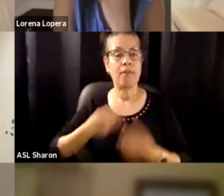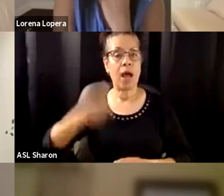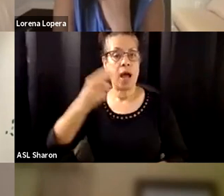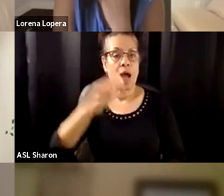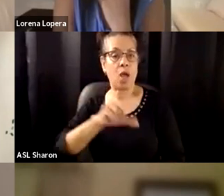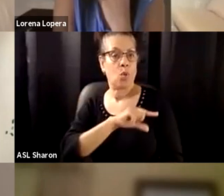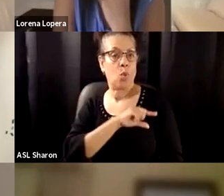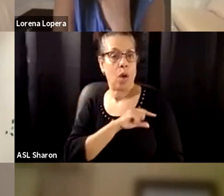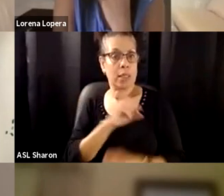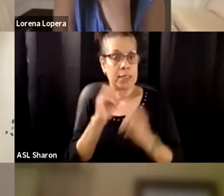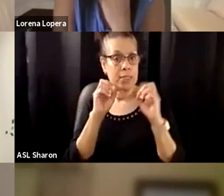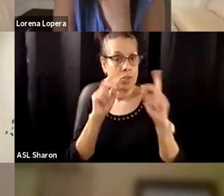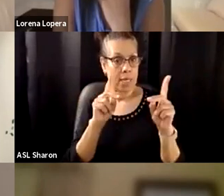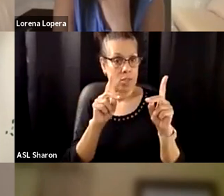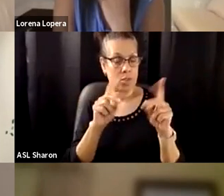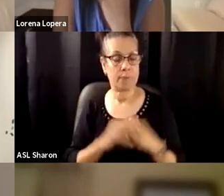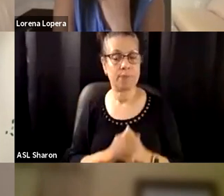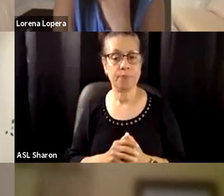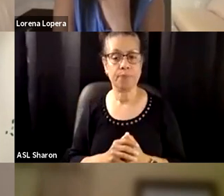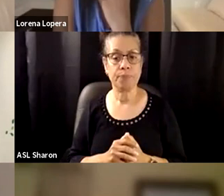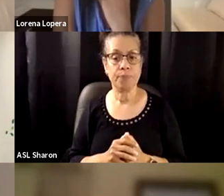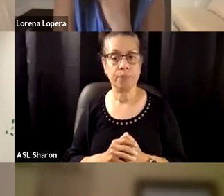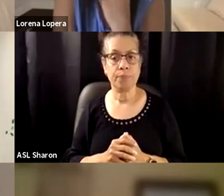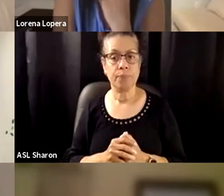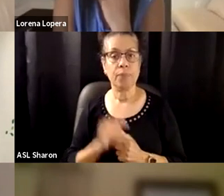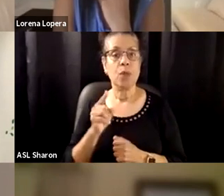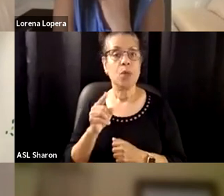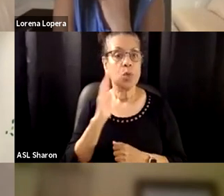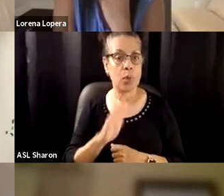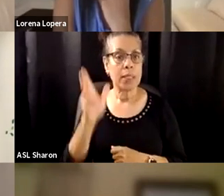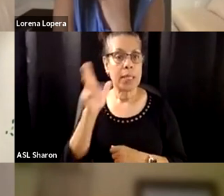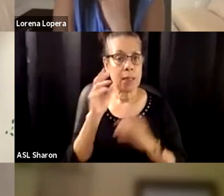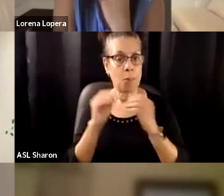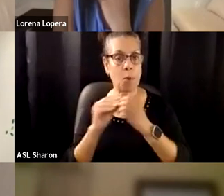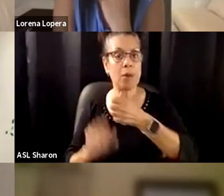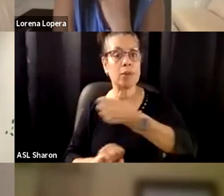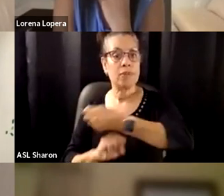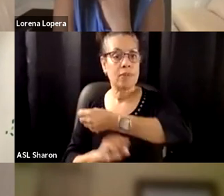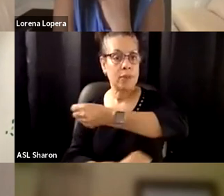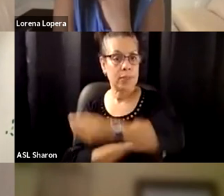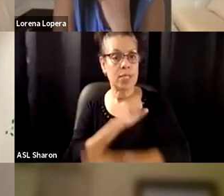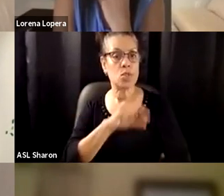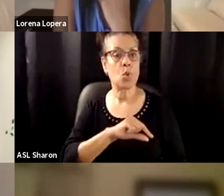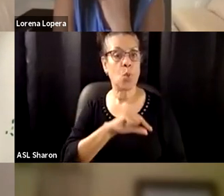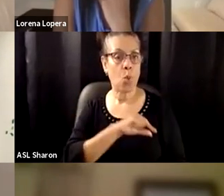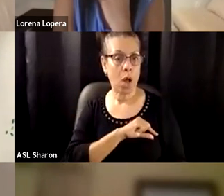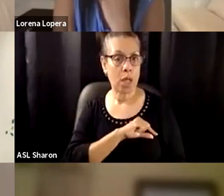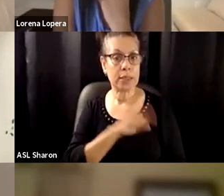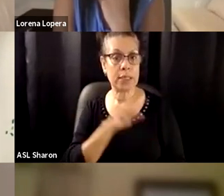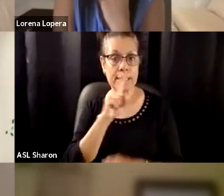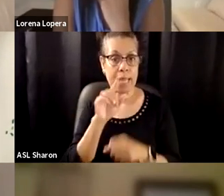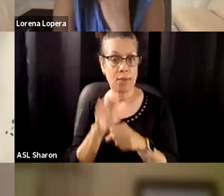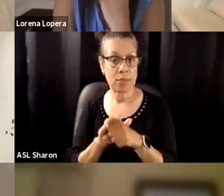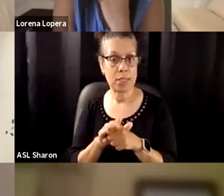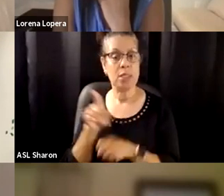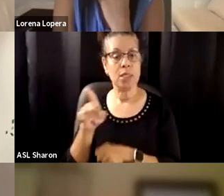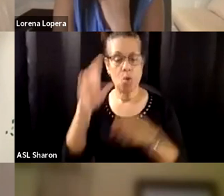all students you're going to start hearing a lot more about the superintendent's foundation quality and equality guarantee those things that she wants to